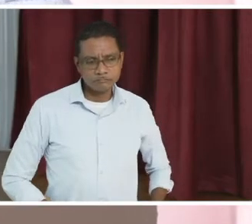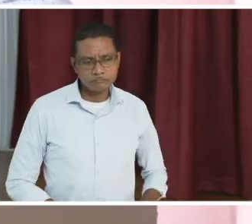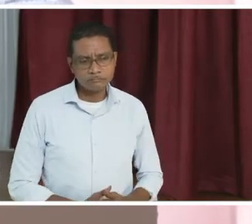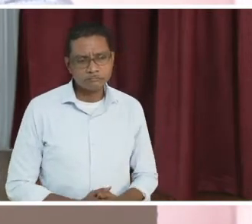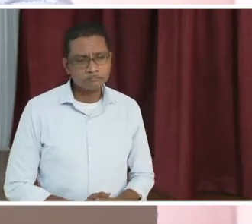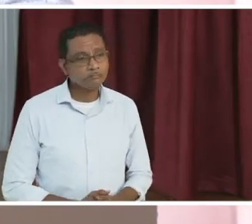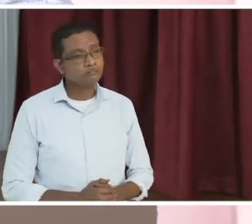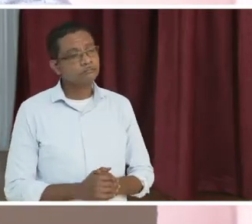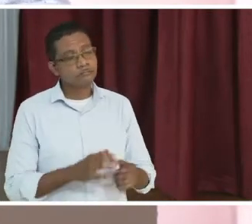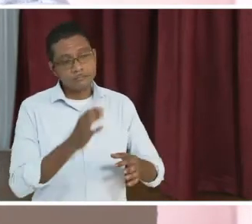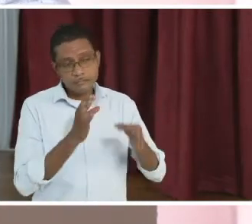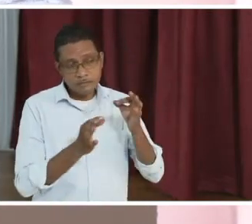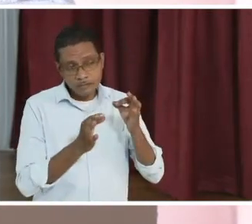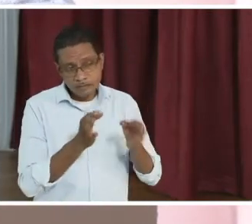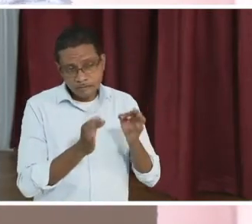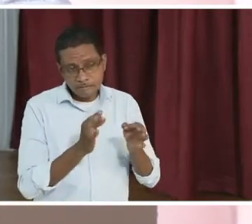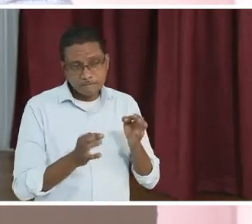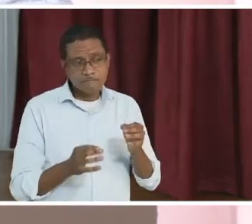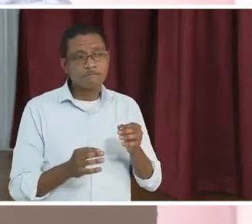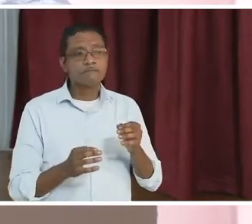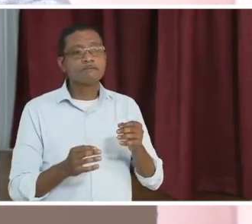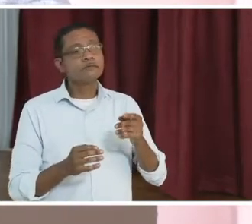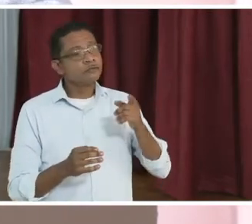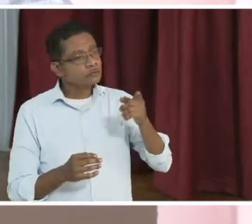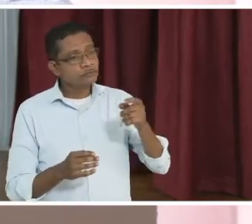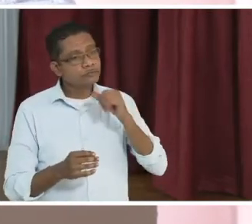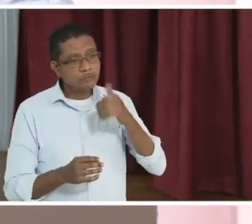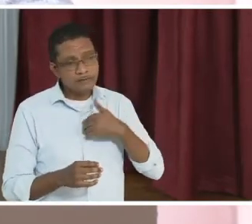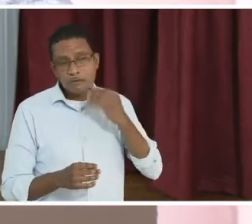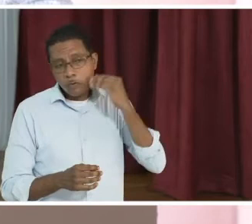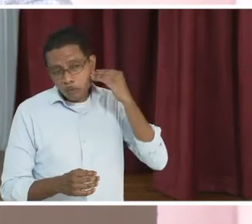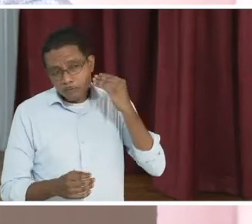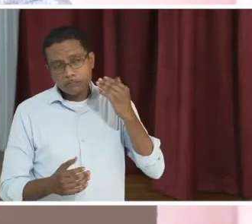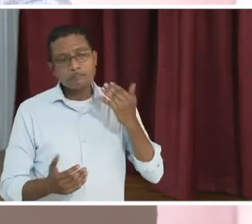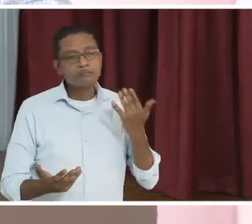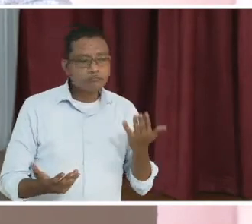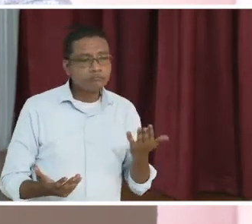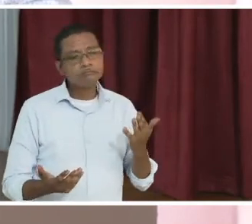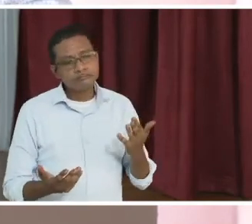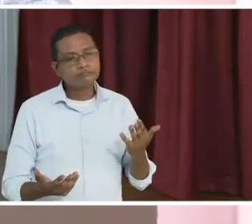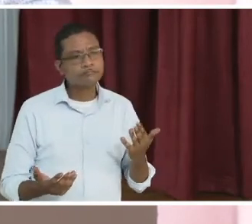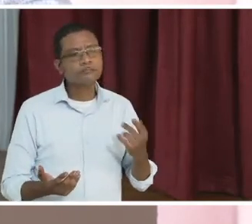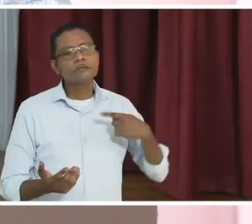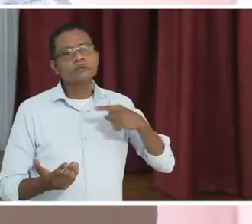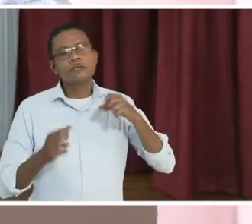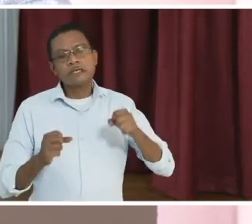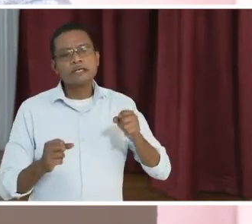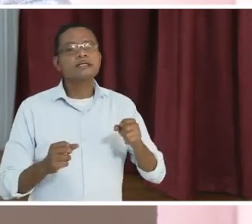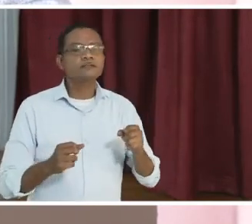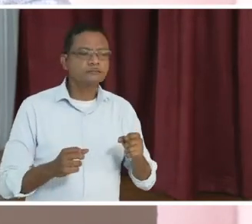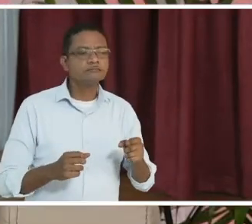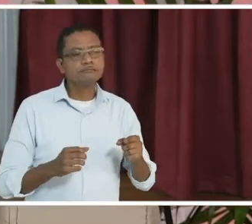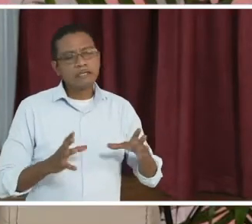given the opportunity. So then you can reconsider your application in that scenario, that setting. An entirely different application.